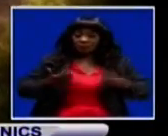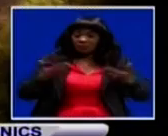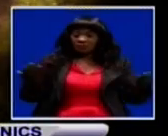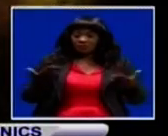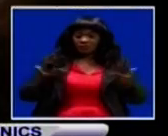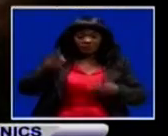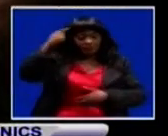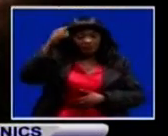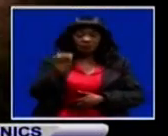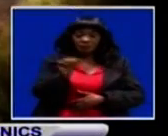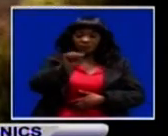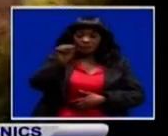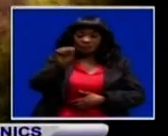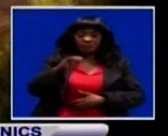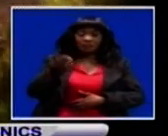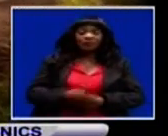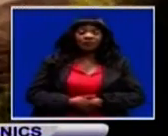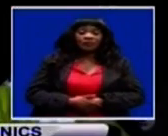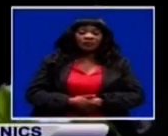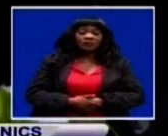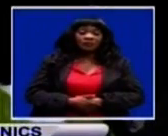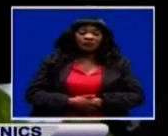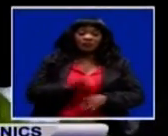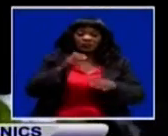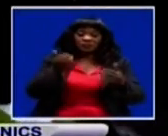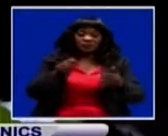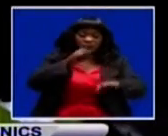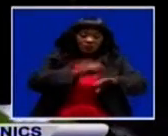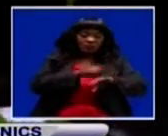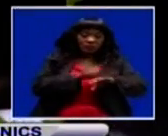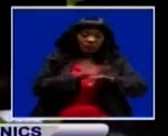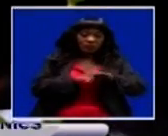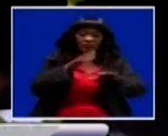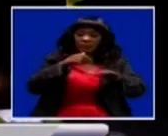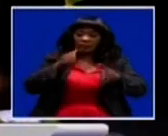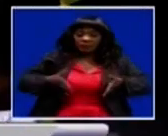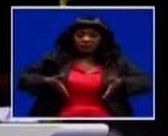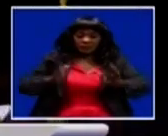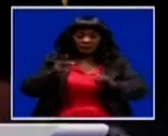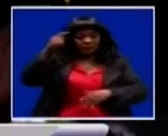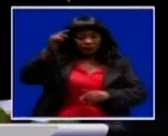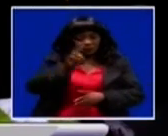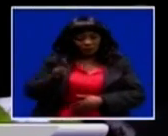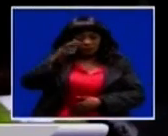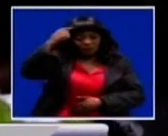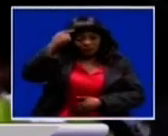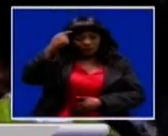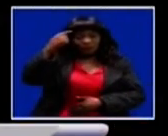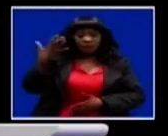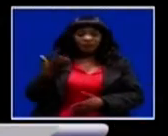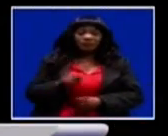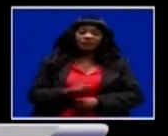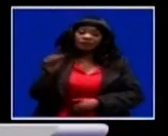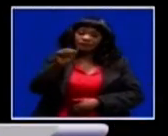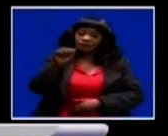government vehicles are being used beyond stipulated hours. Doing a personal thing, you use your personal resources. This is people's resources. That's